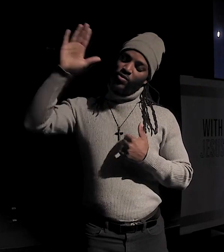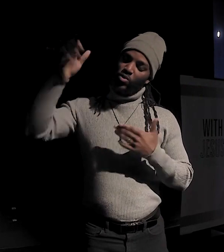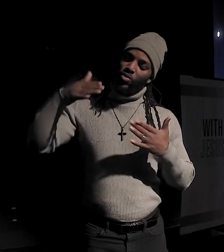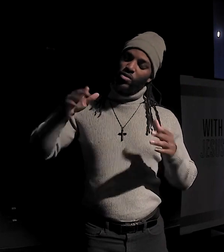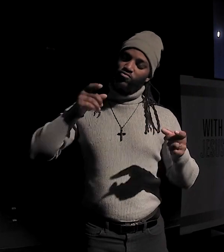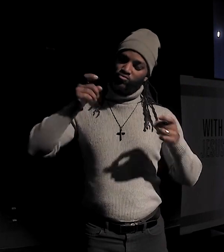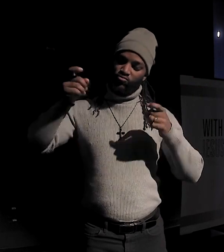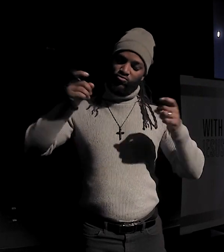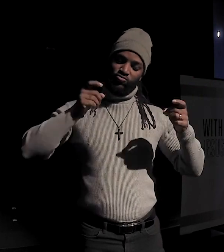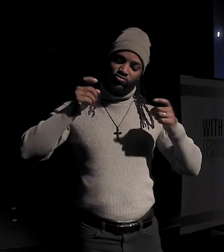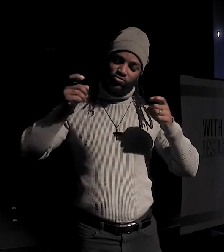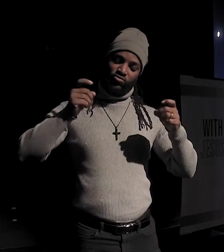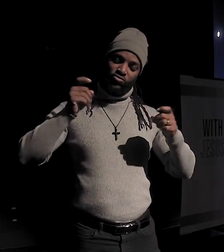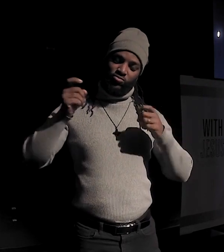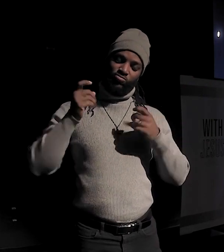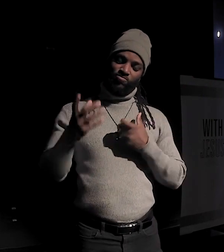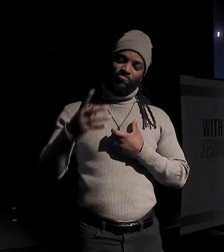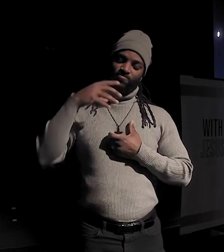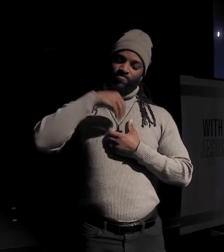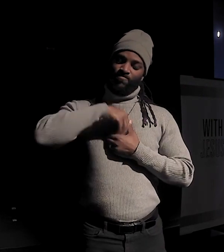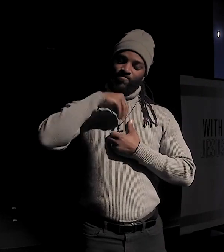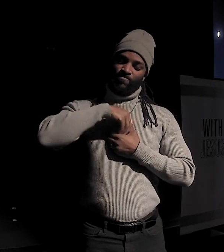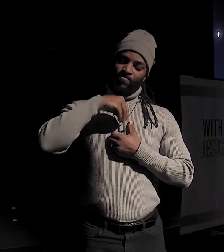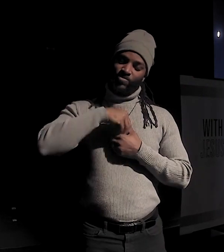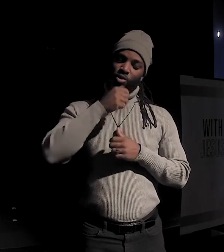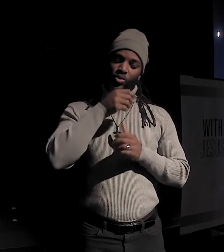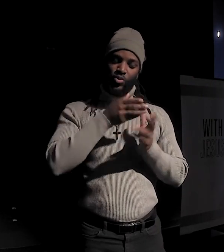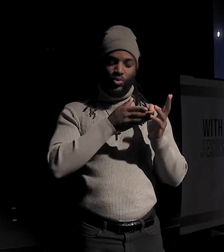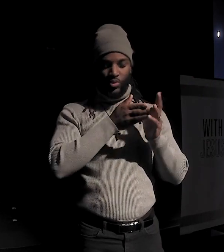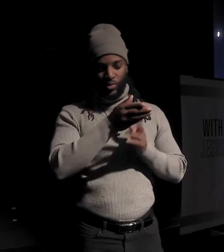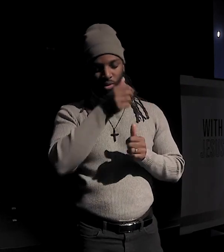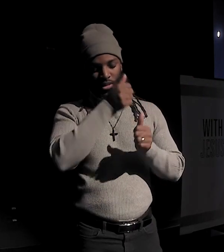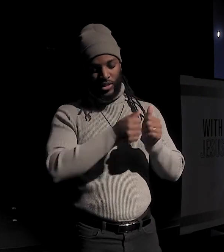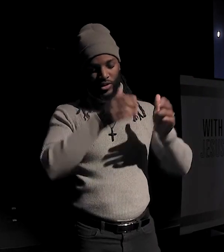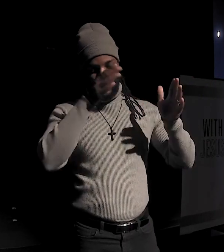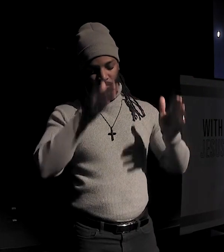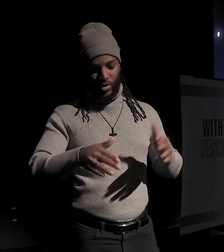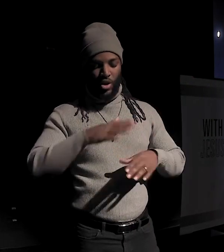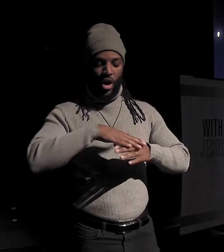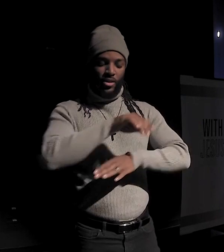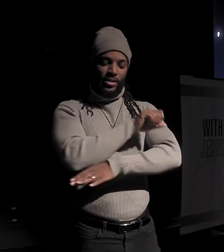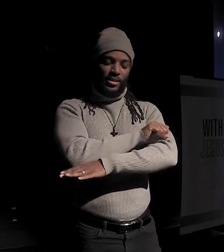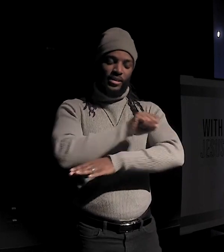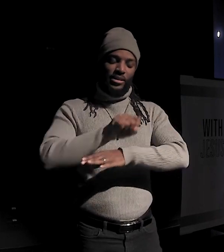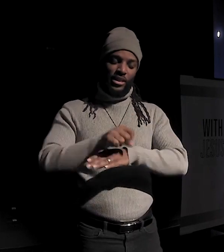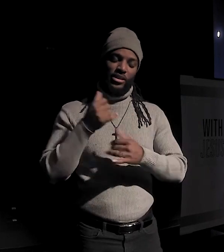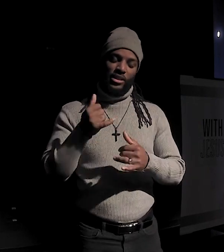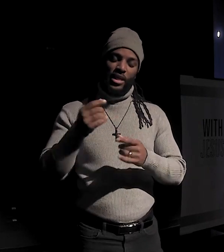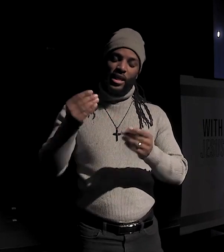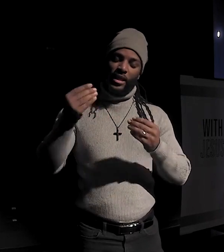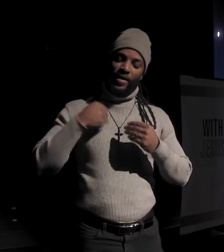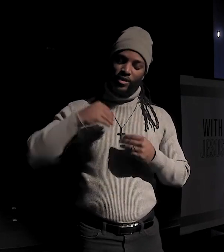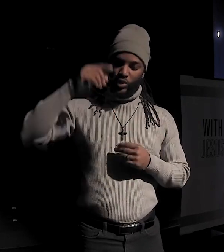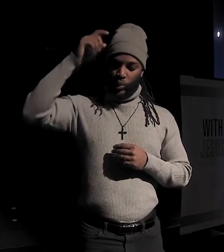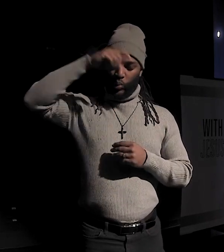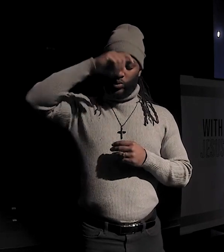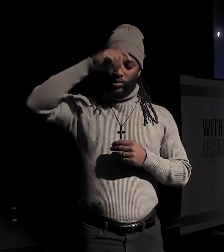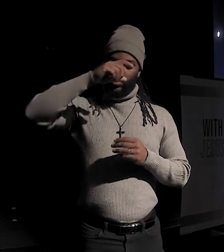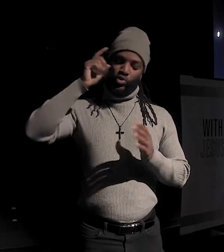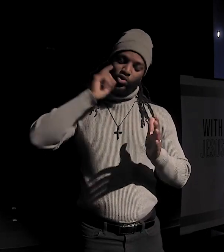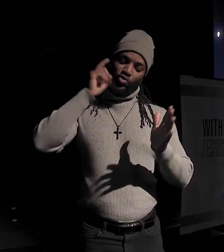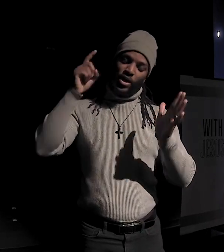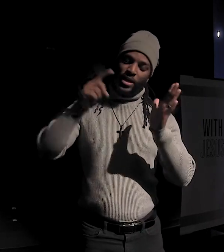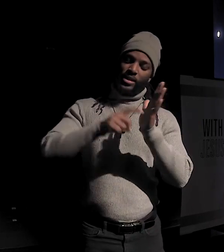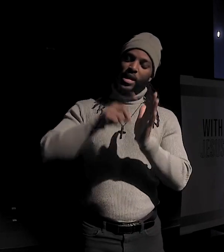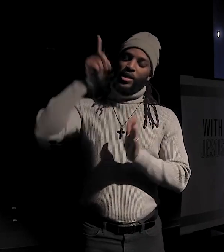Jesus. Have your way in us. Have your way through every person that walks on this stage. Give us the wisdom to recognize